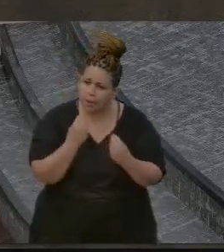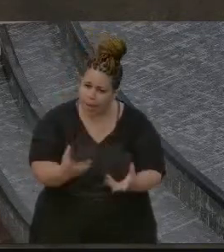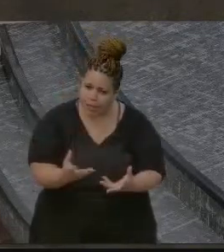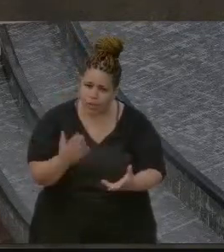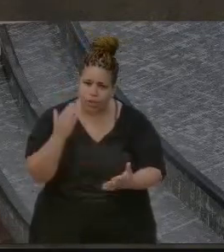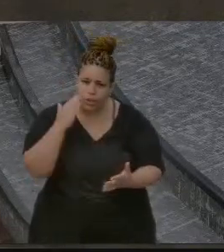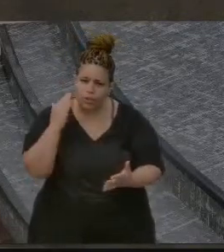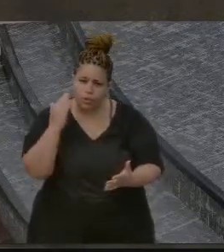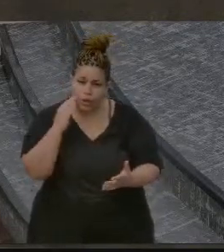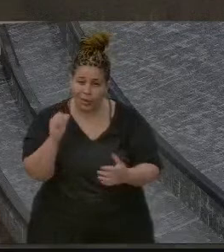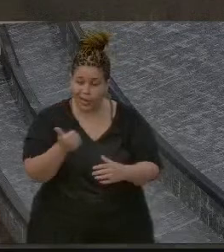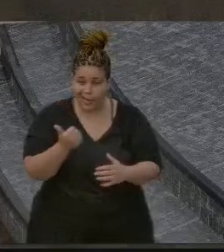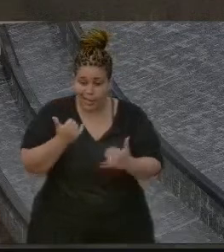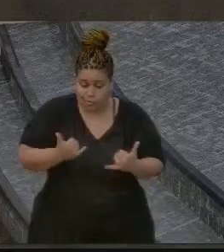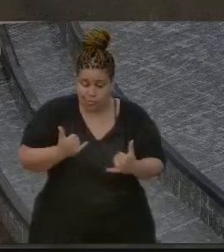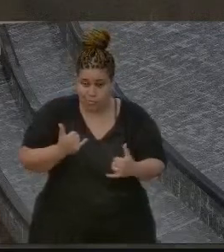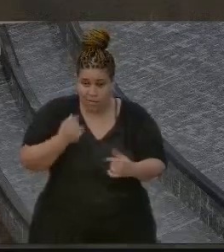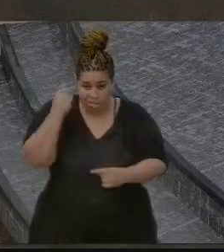preliminary thoughts?